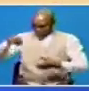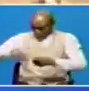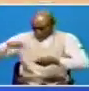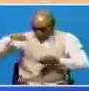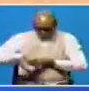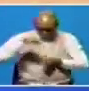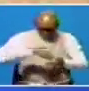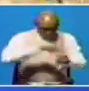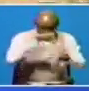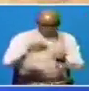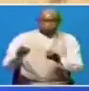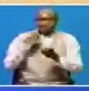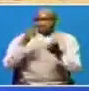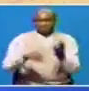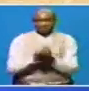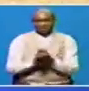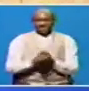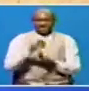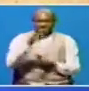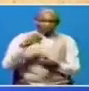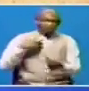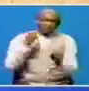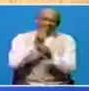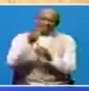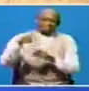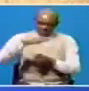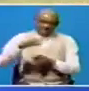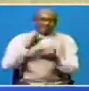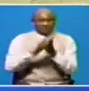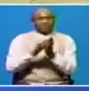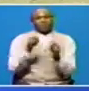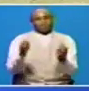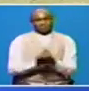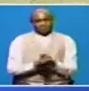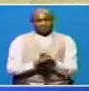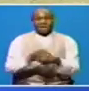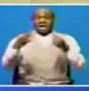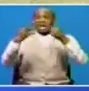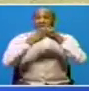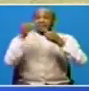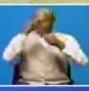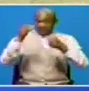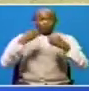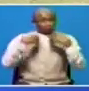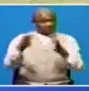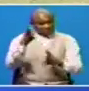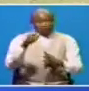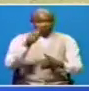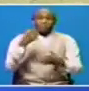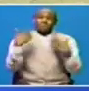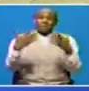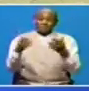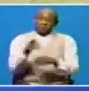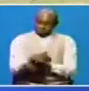daily, and the ban, they say, will restore the park's lost glory. More than 80% of the waste here are actually from